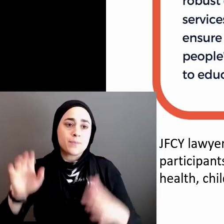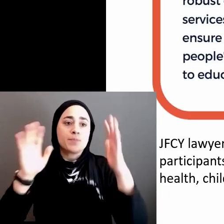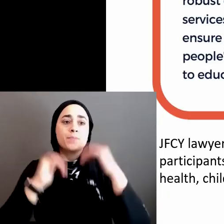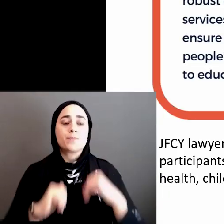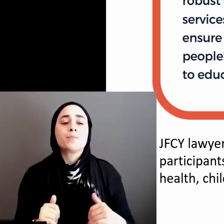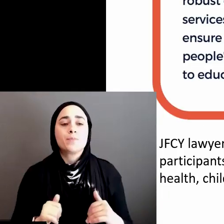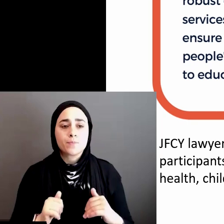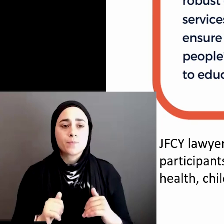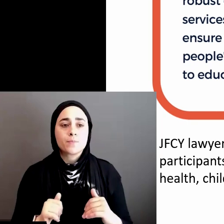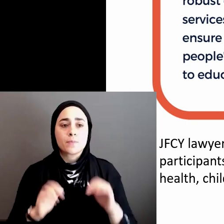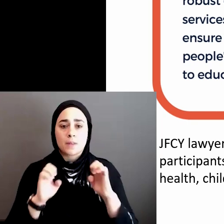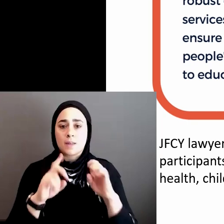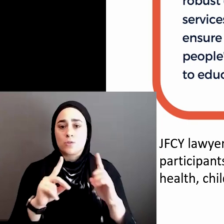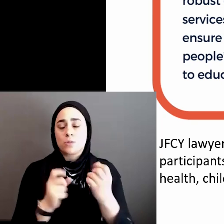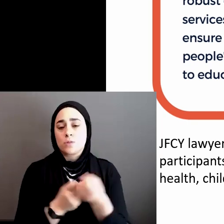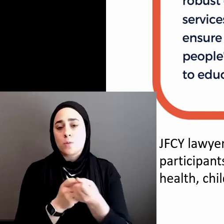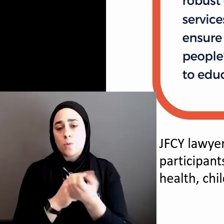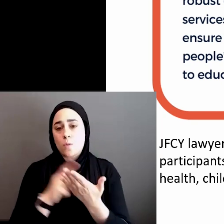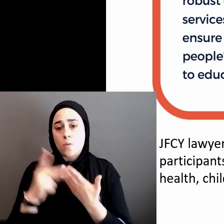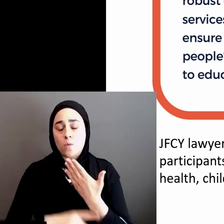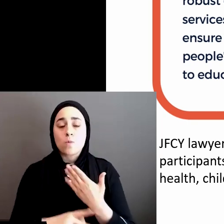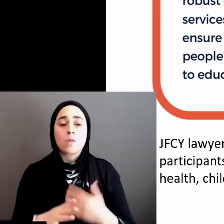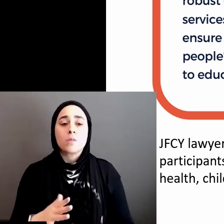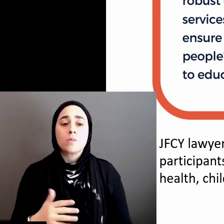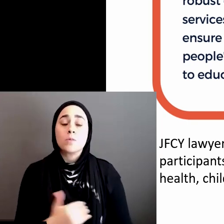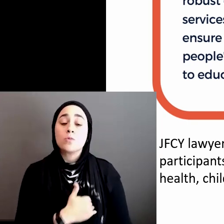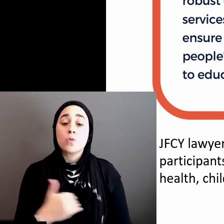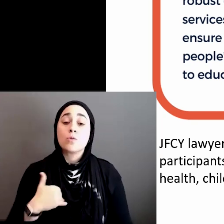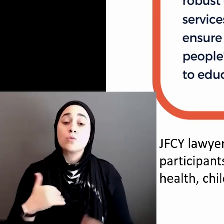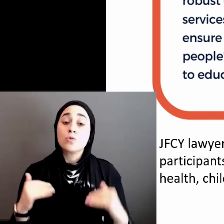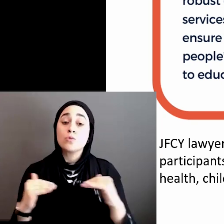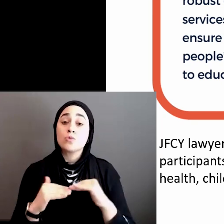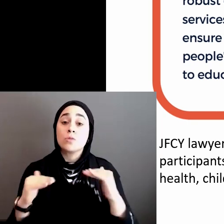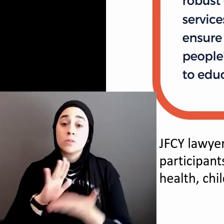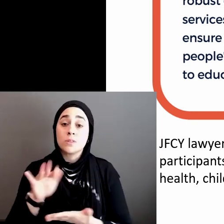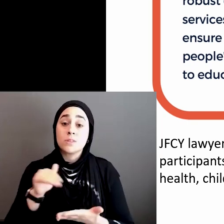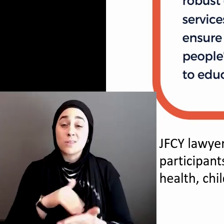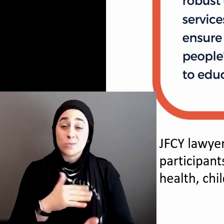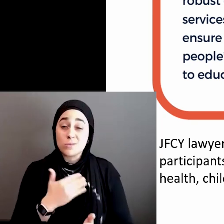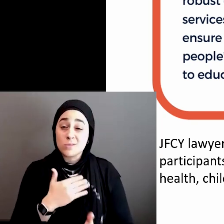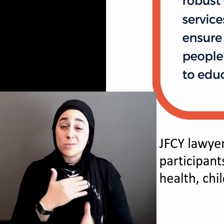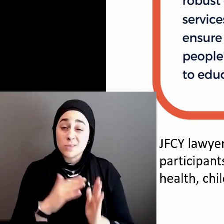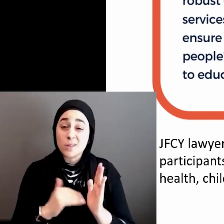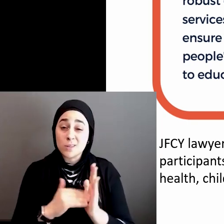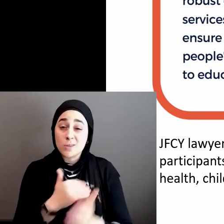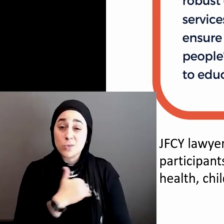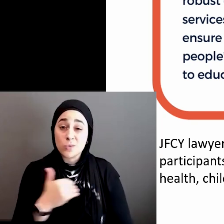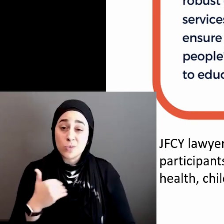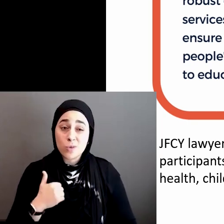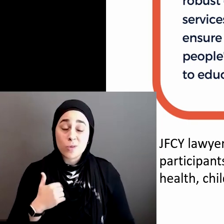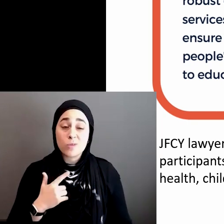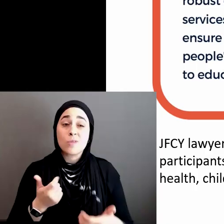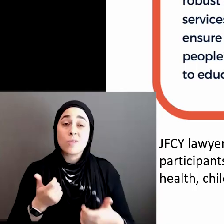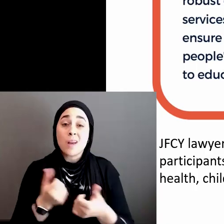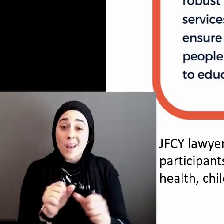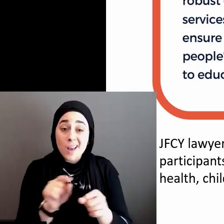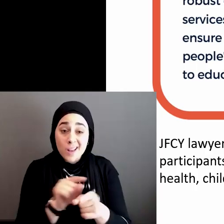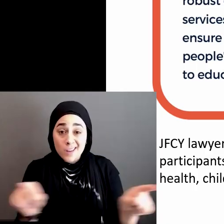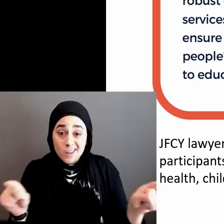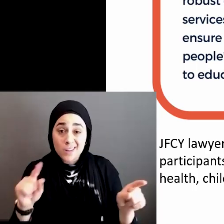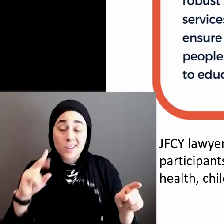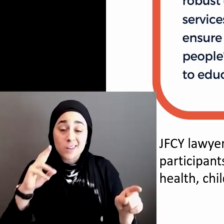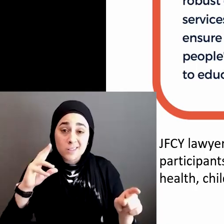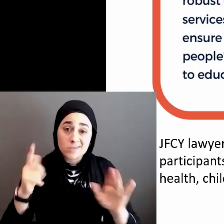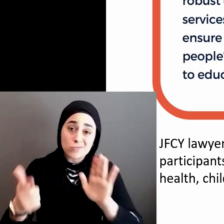Justice Centre in downtown Toronto meets the needs of all the young people who are facing criminal charges. So